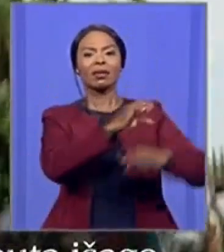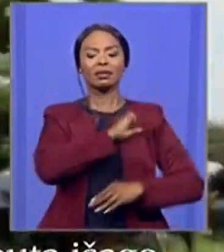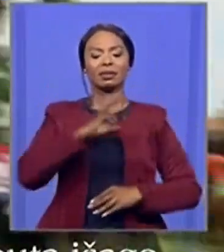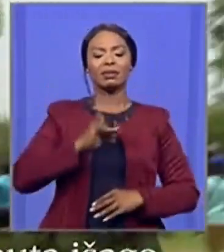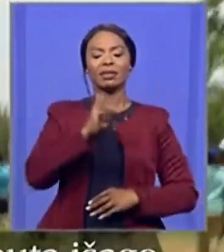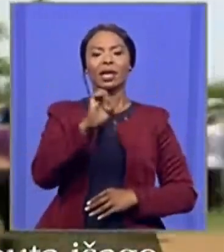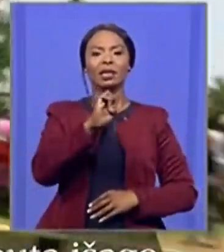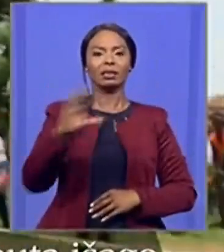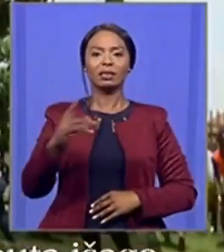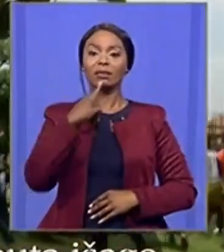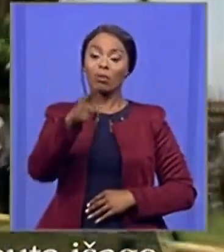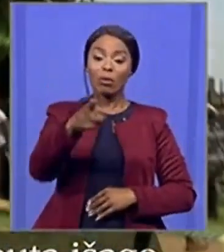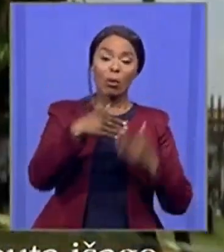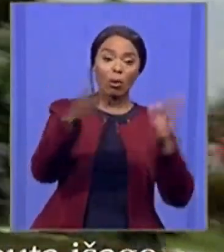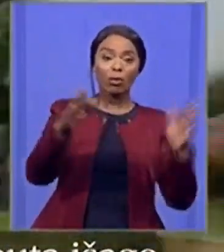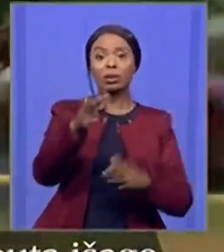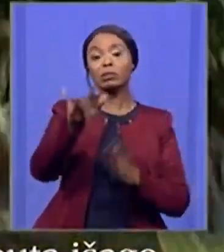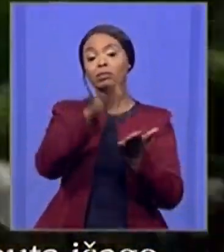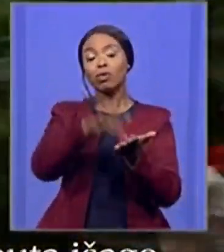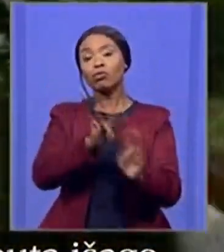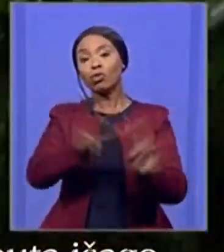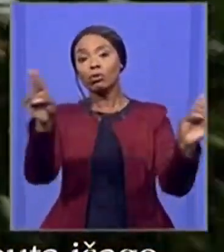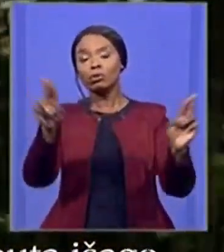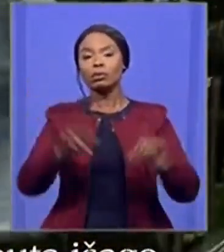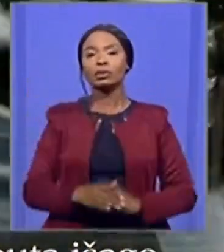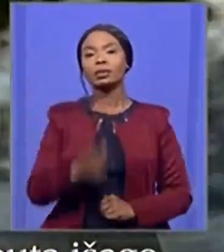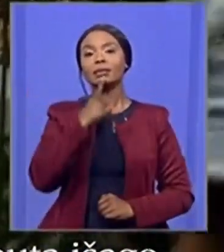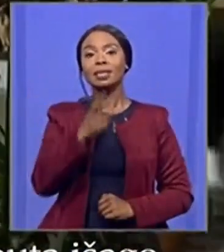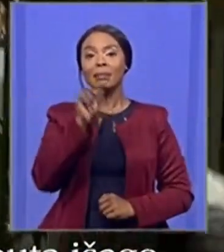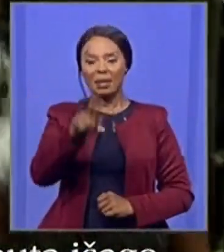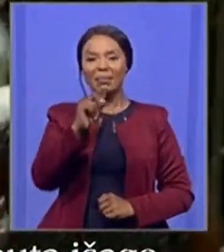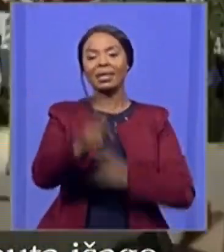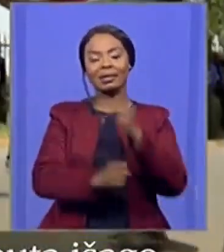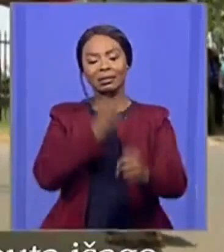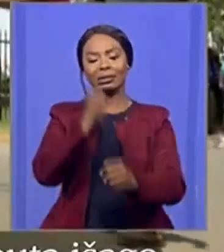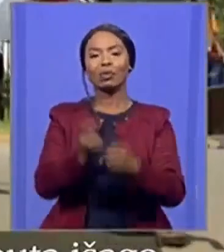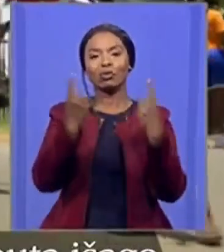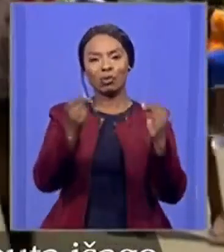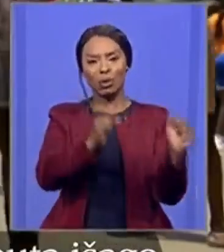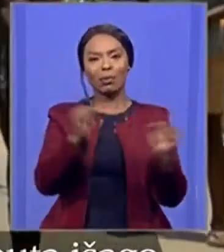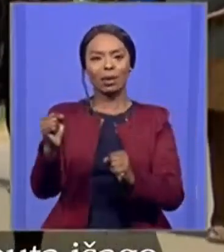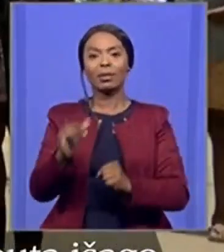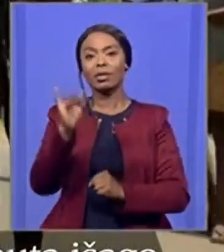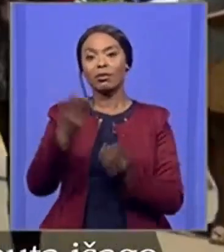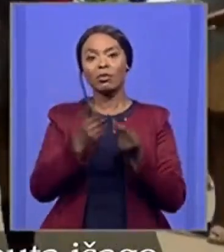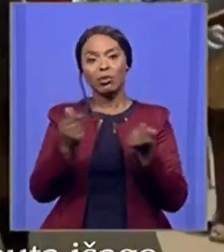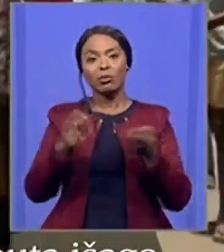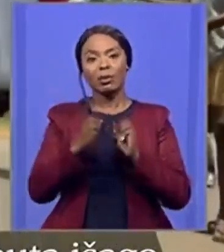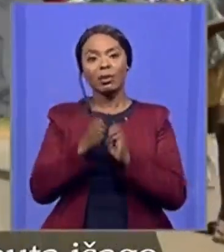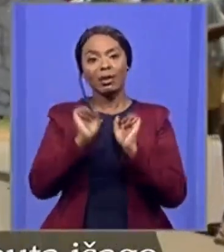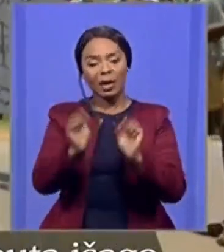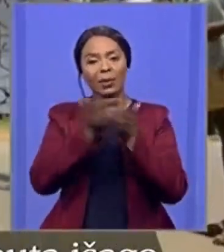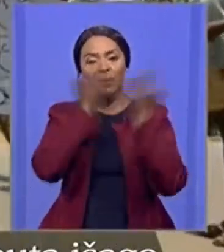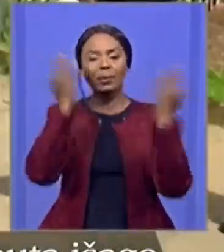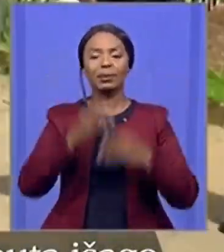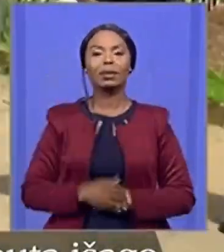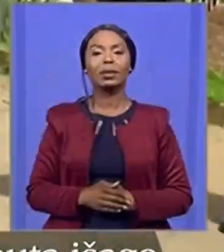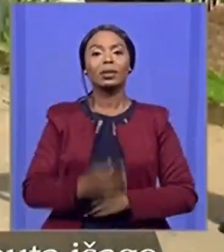bula diteišene. Ba ikanne go dira seo go fihla ga dikgetho tša išago ge dinyakwa tša bona di sa rarollwe. Mo mathapepeng a